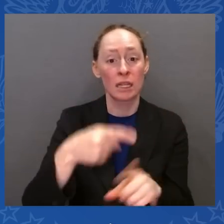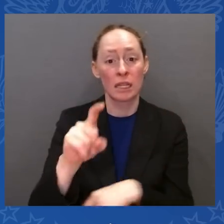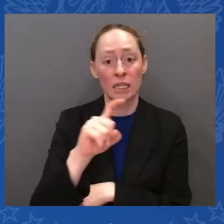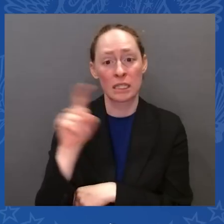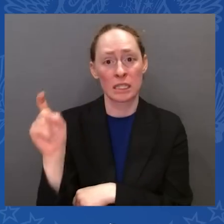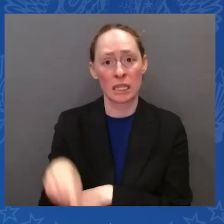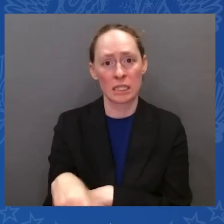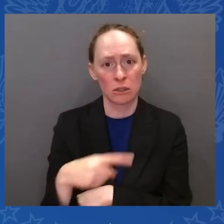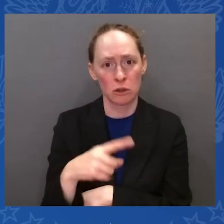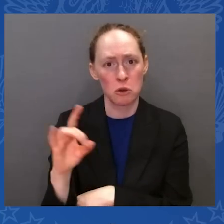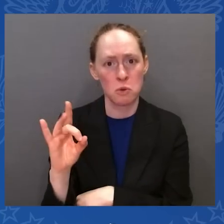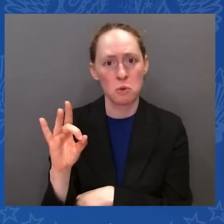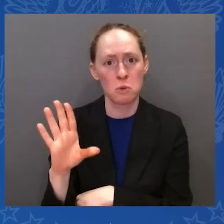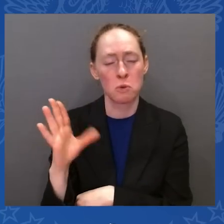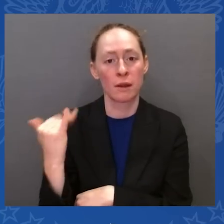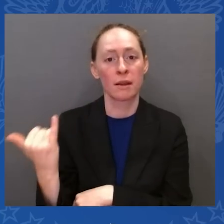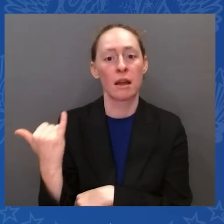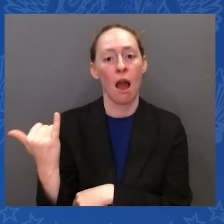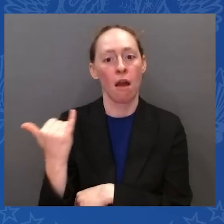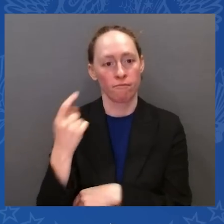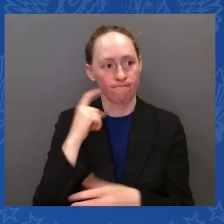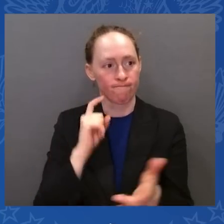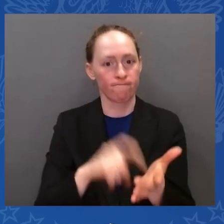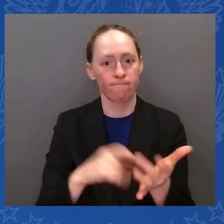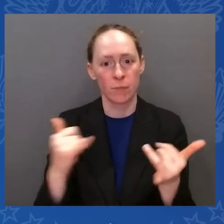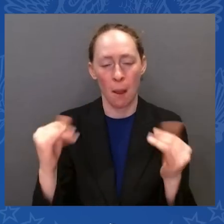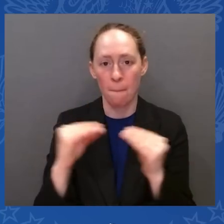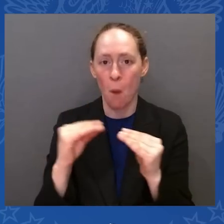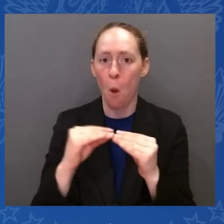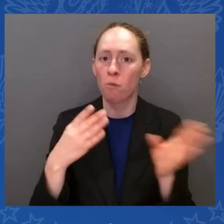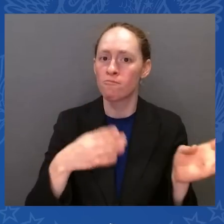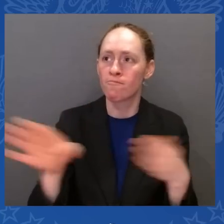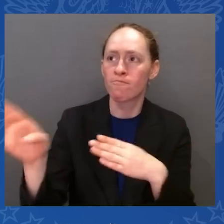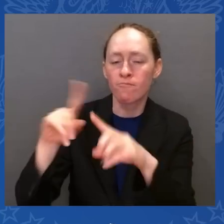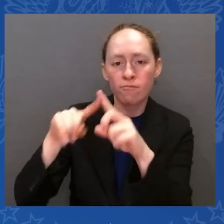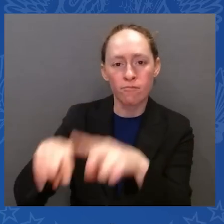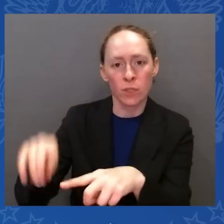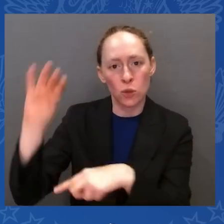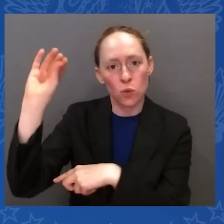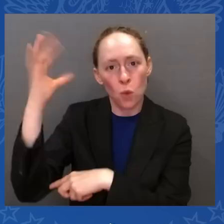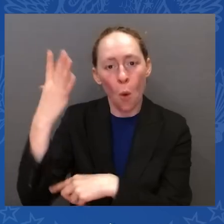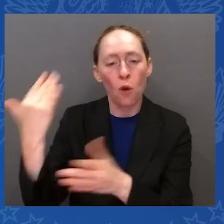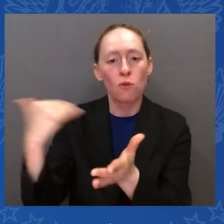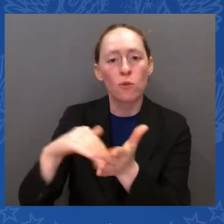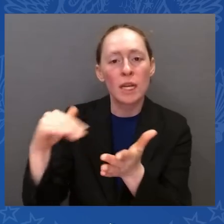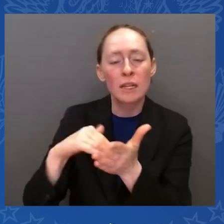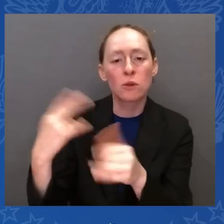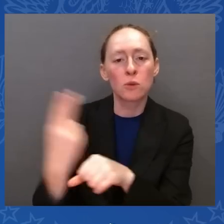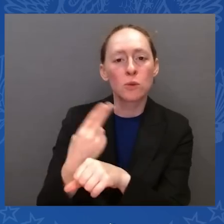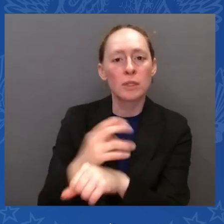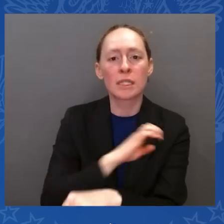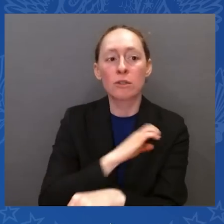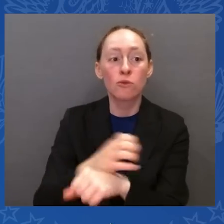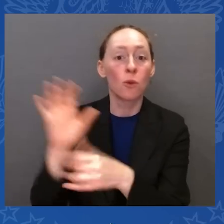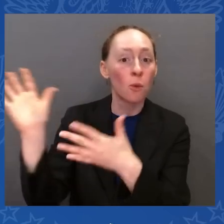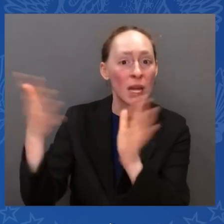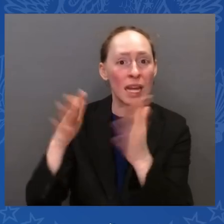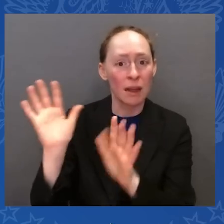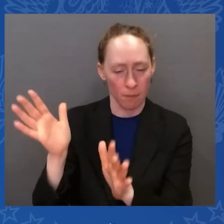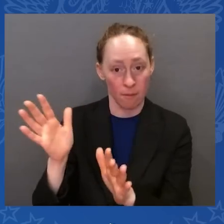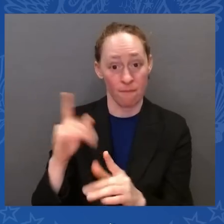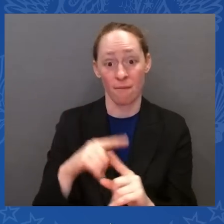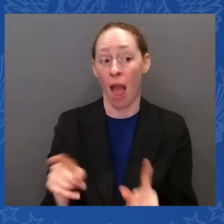save money. You also, one of you probably wrote the article in today's New York Times about Texas. They're making